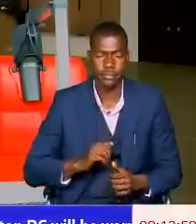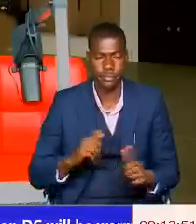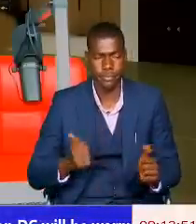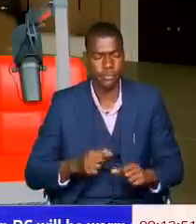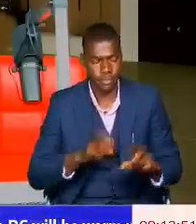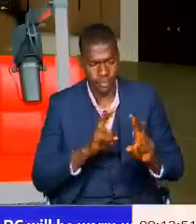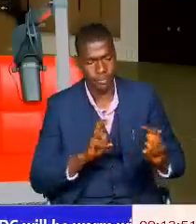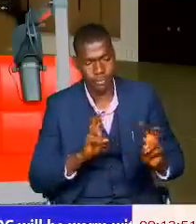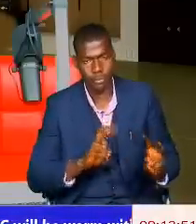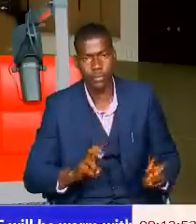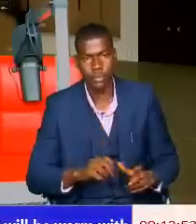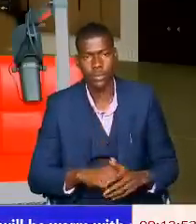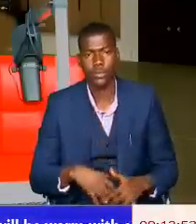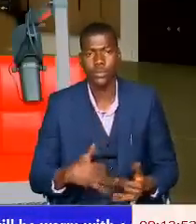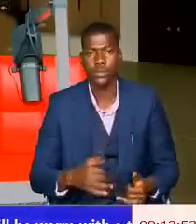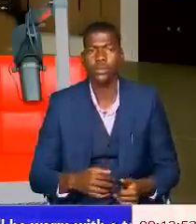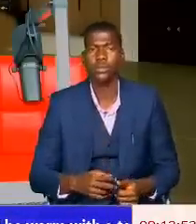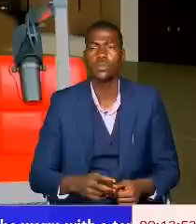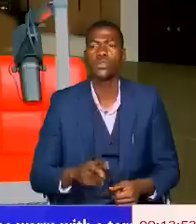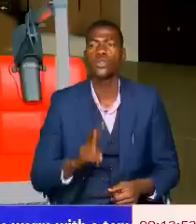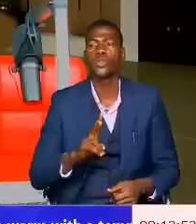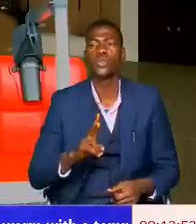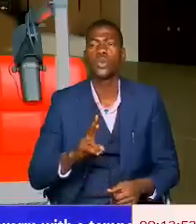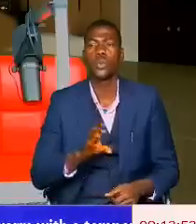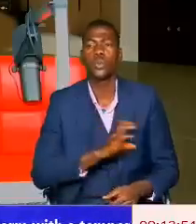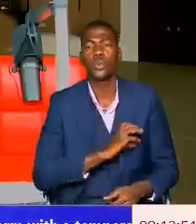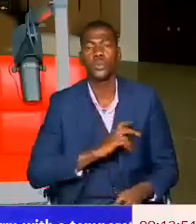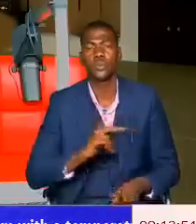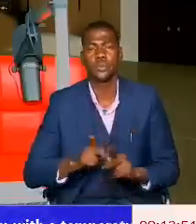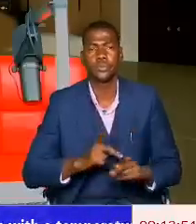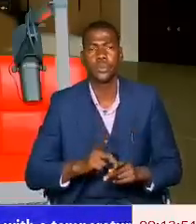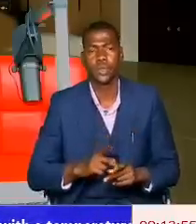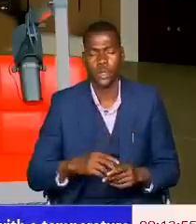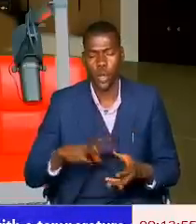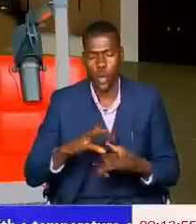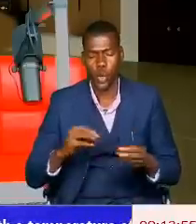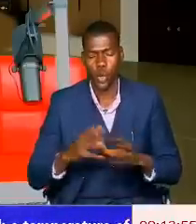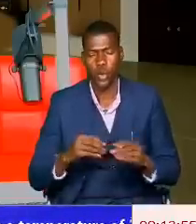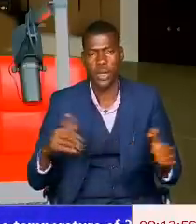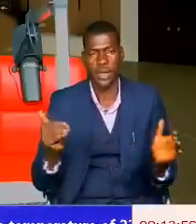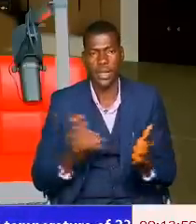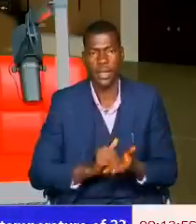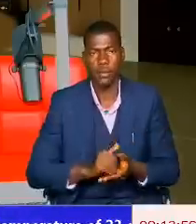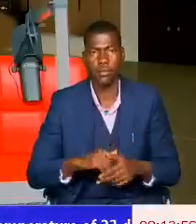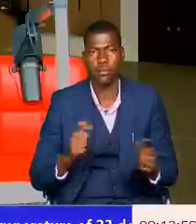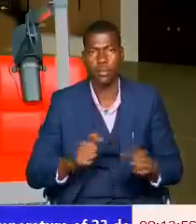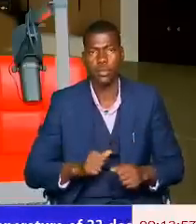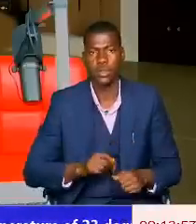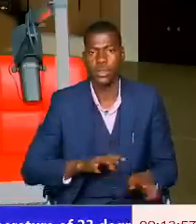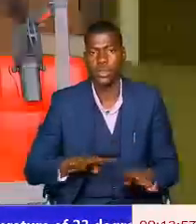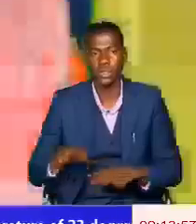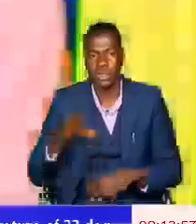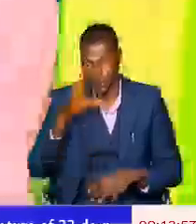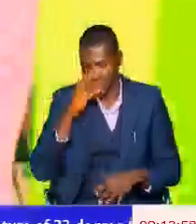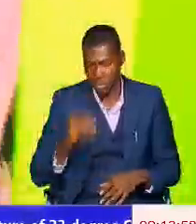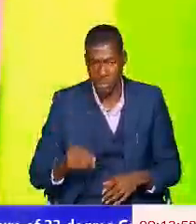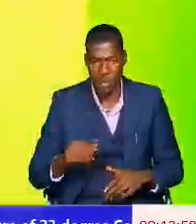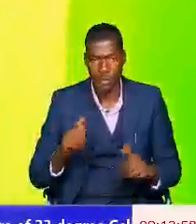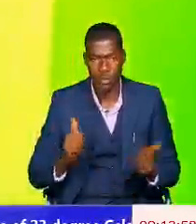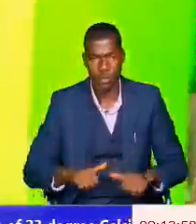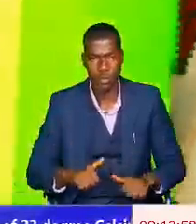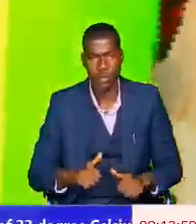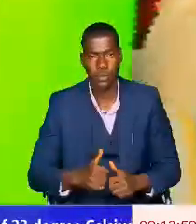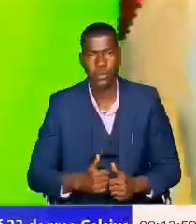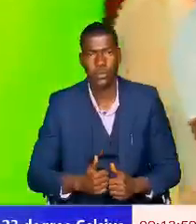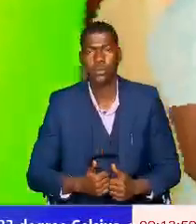Too often I go summarize now. Make Mr. Brimo take over on a matter. Where the second person? Where they sentenced to death by hanging? Please wait. Your